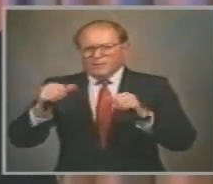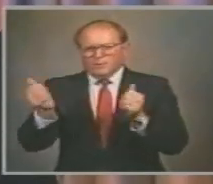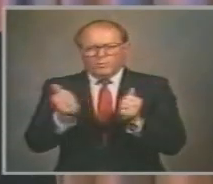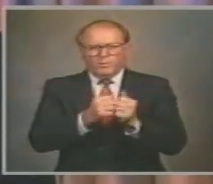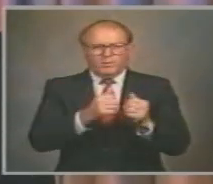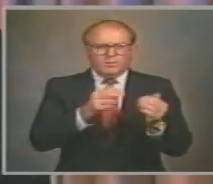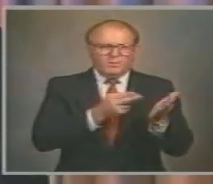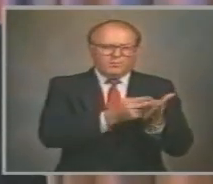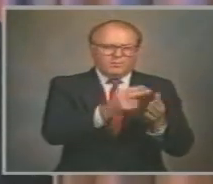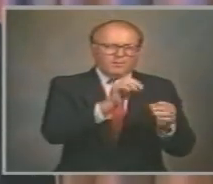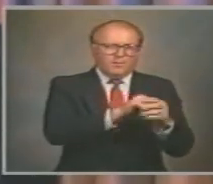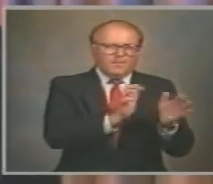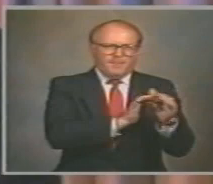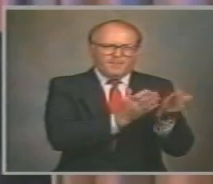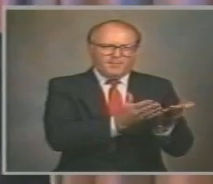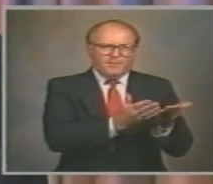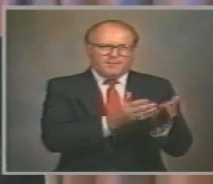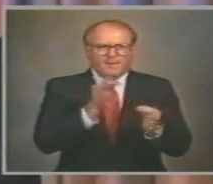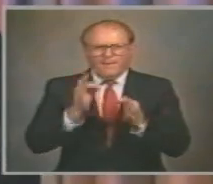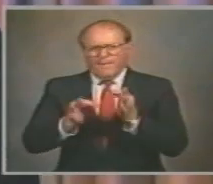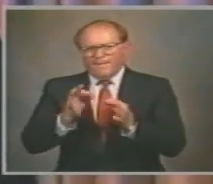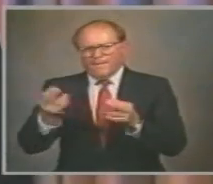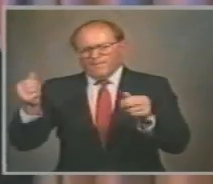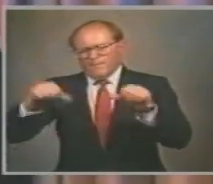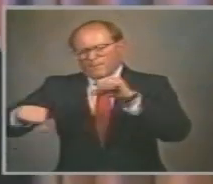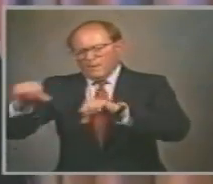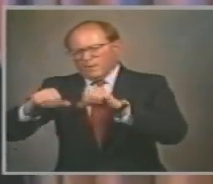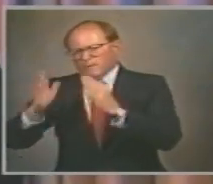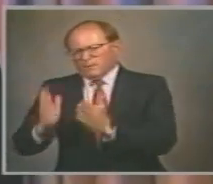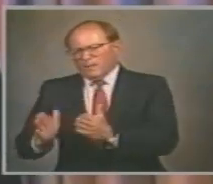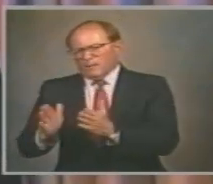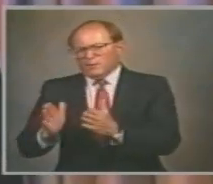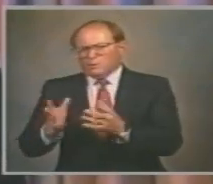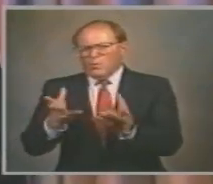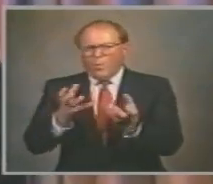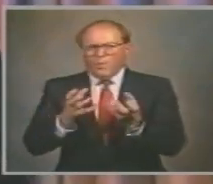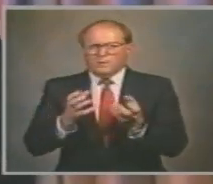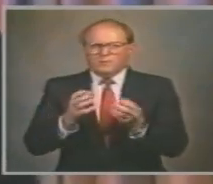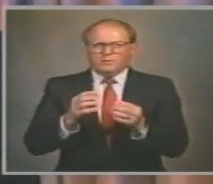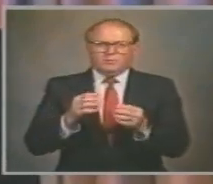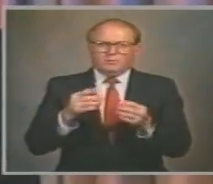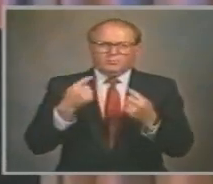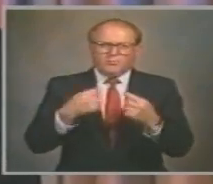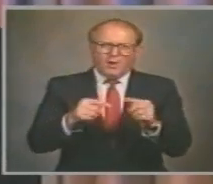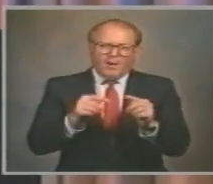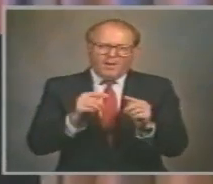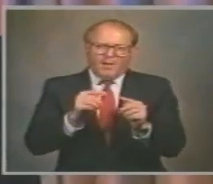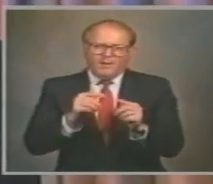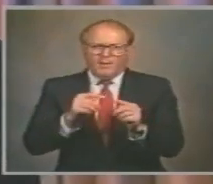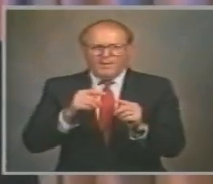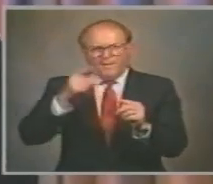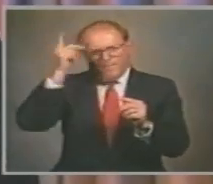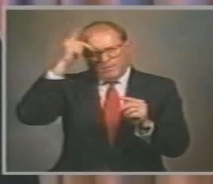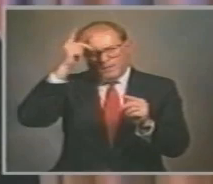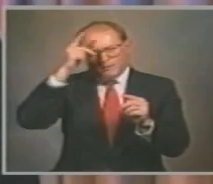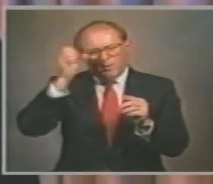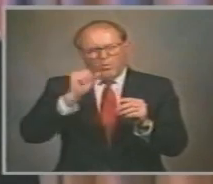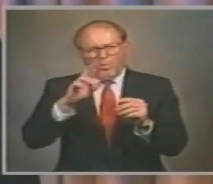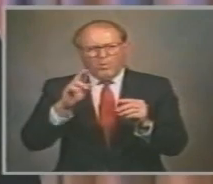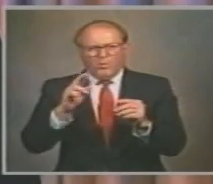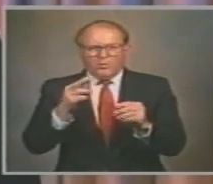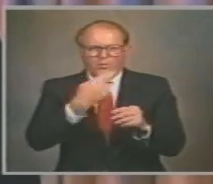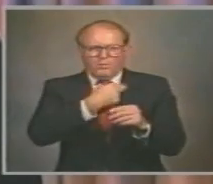Bible. But if the scientist insists on getting into philosophy or religion, he can no longer claim